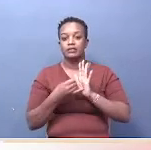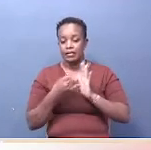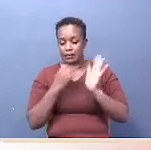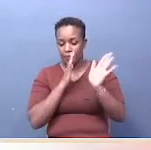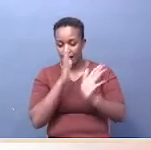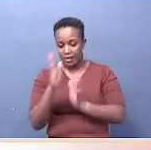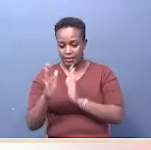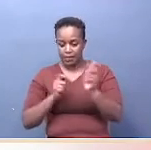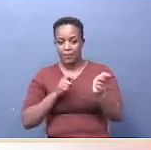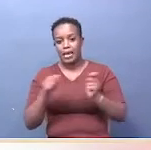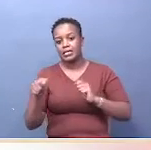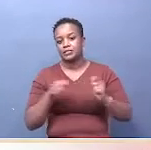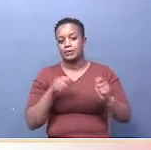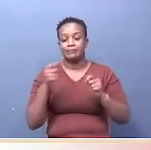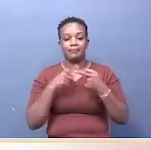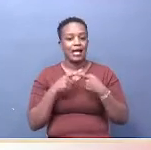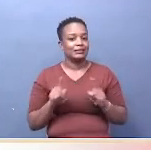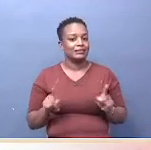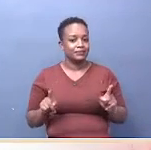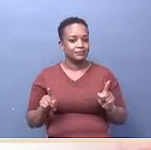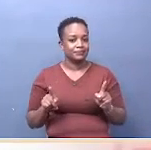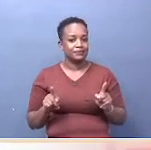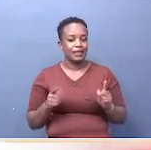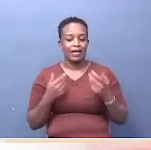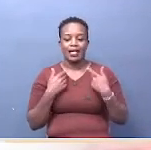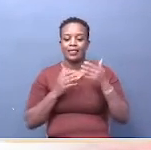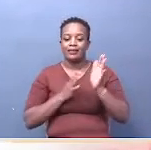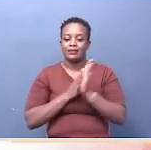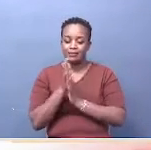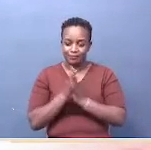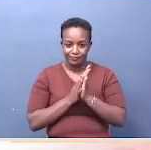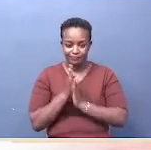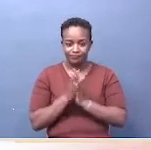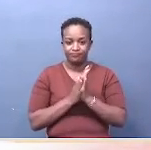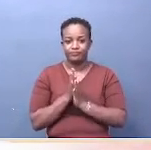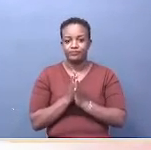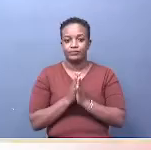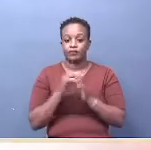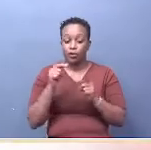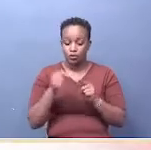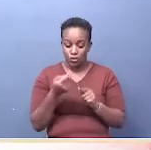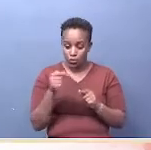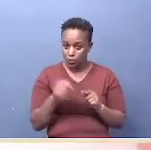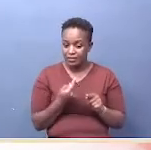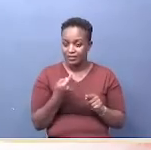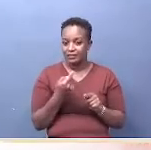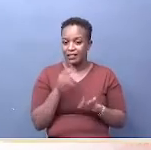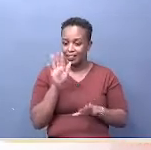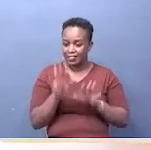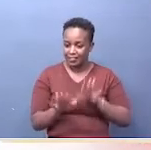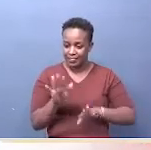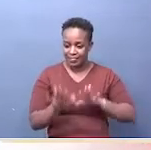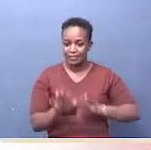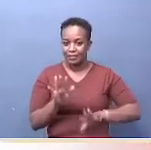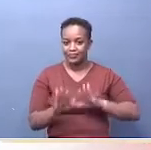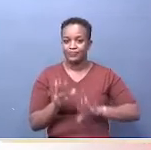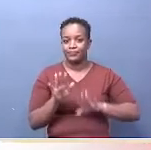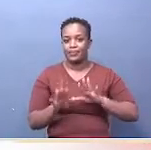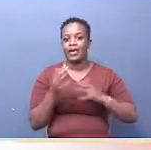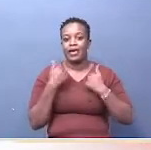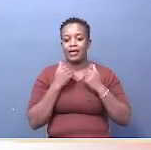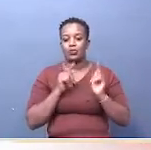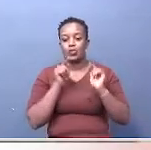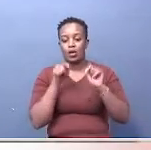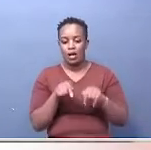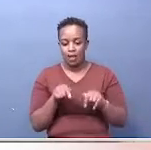management. But I had a passion for sewing. That's why I had to come and enroll